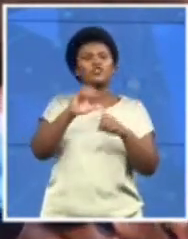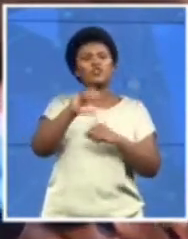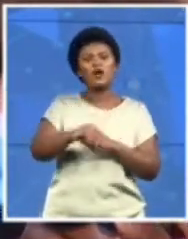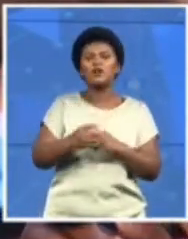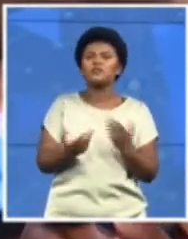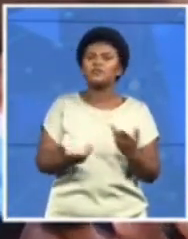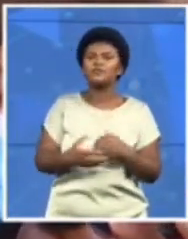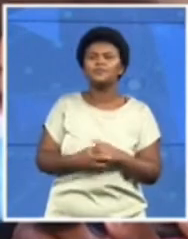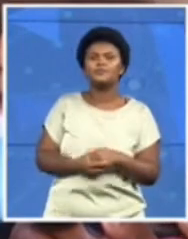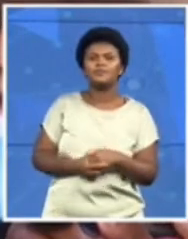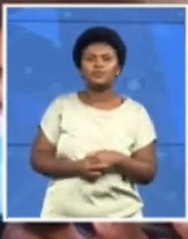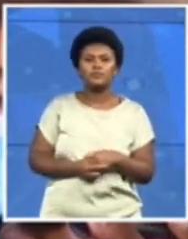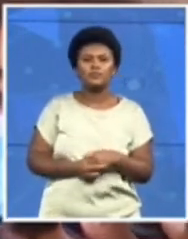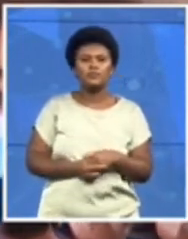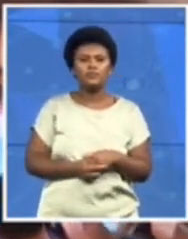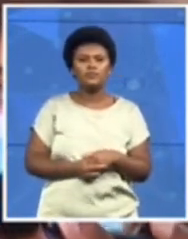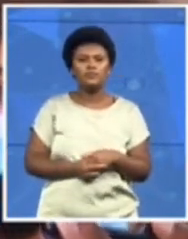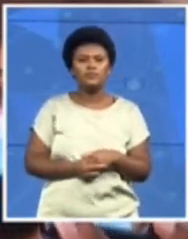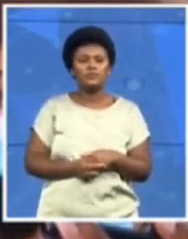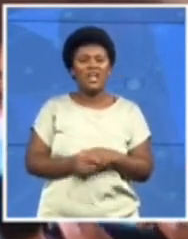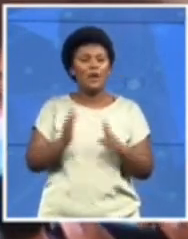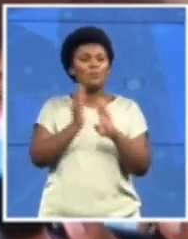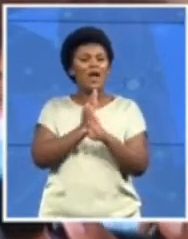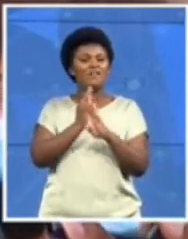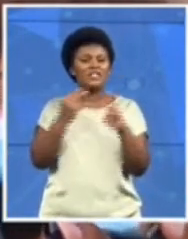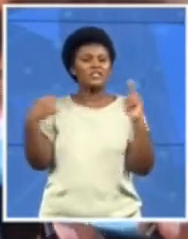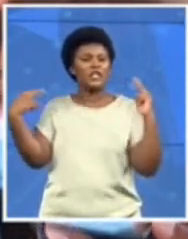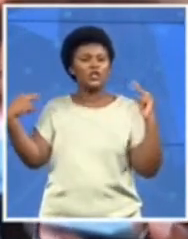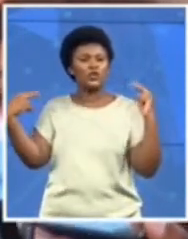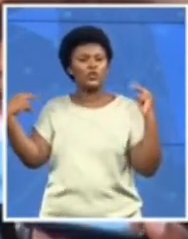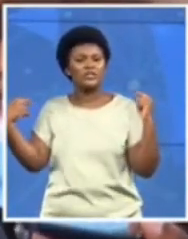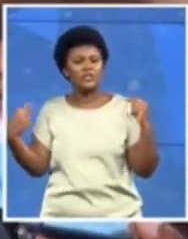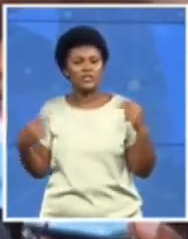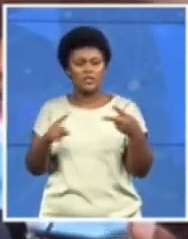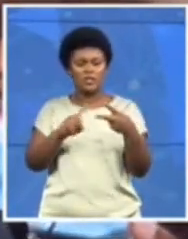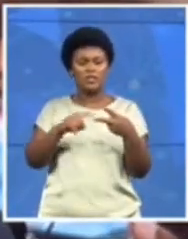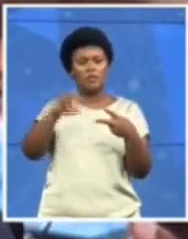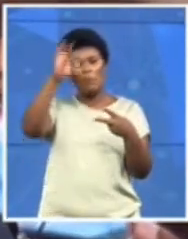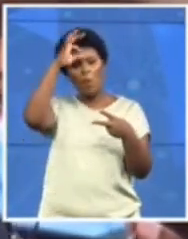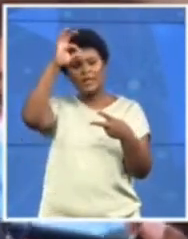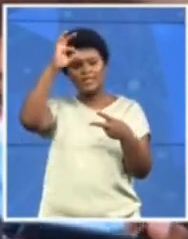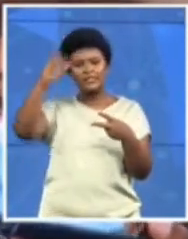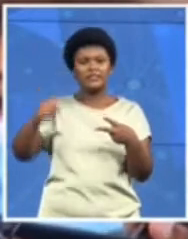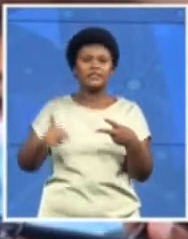private security and also the police not be present at the